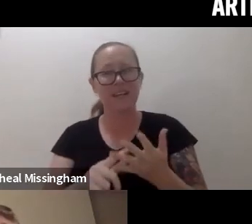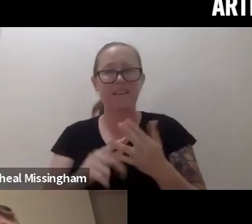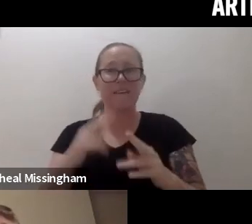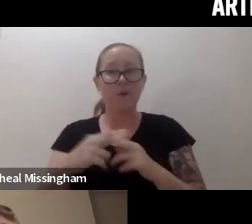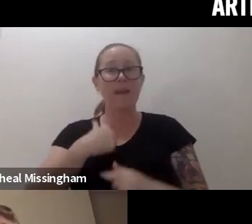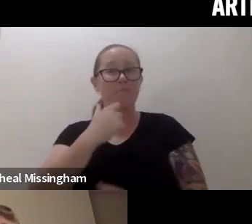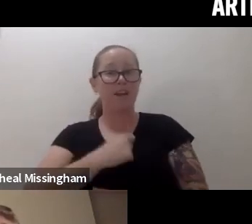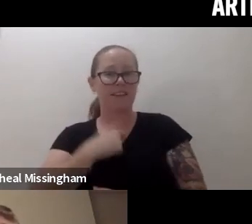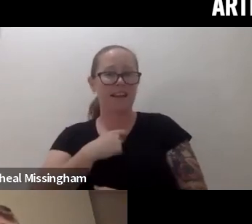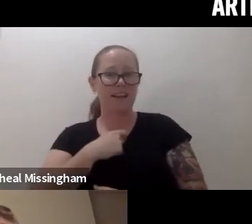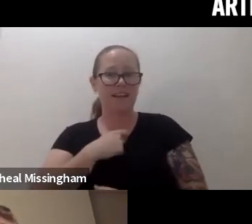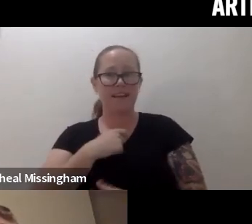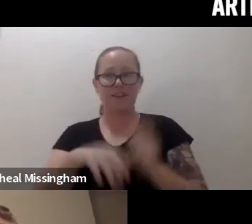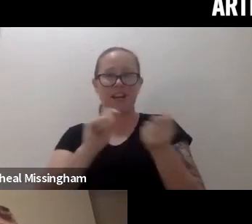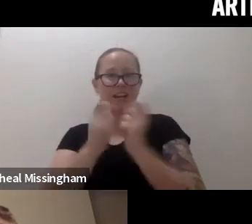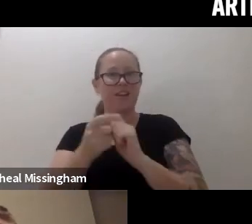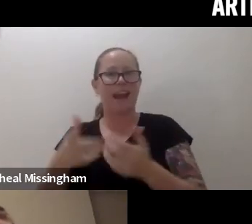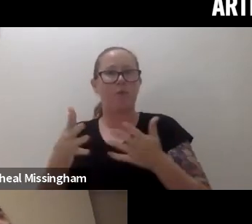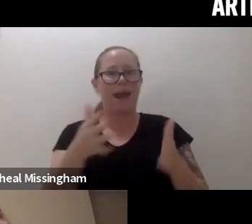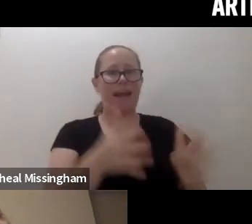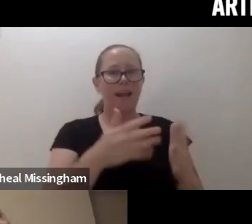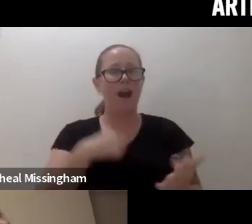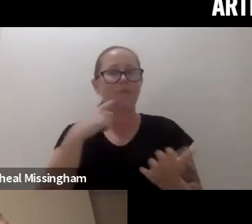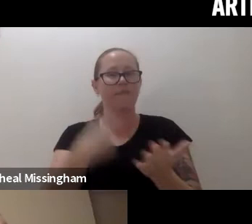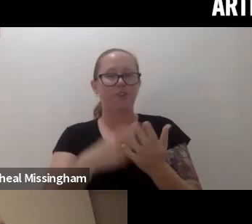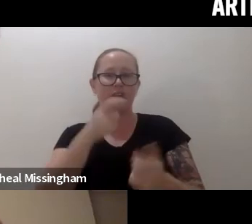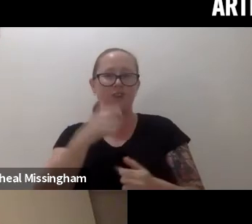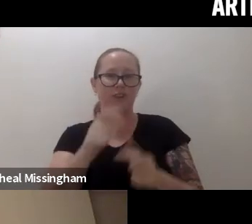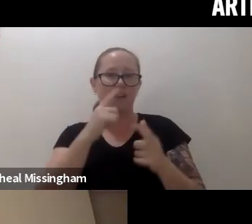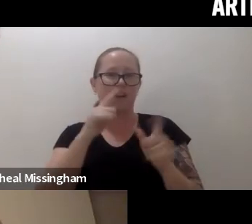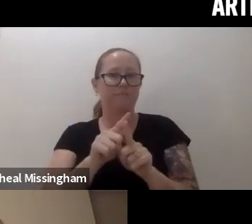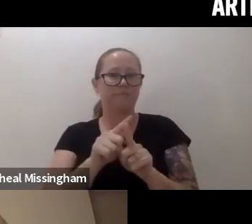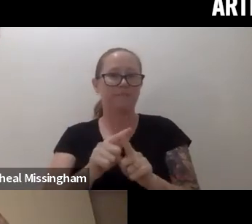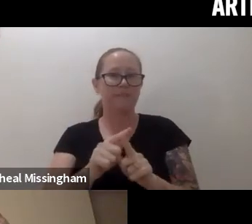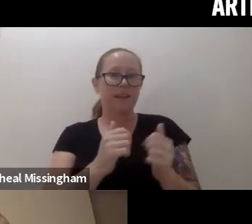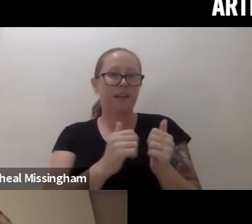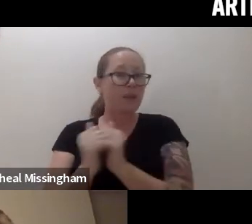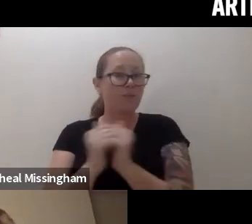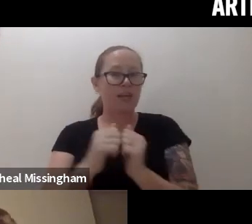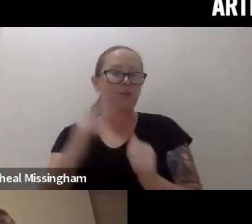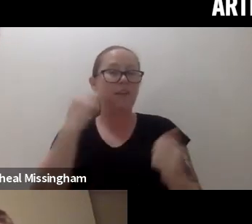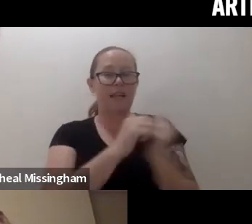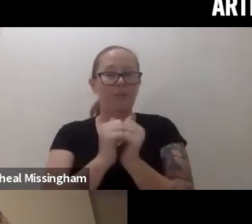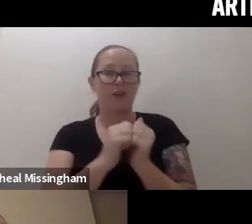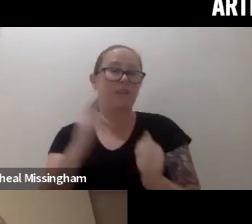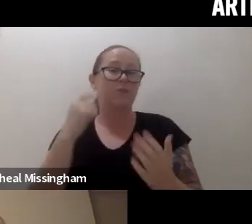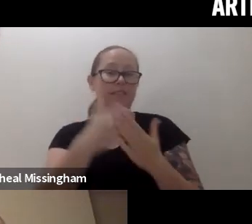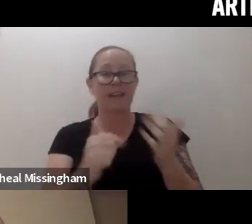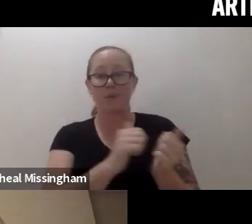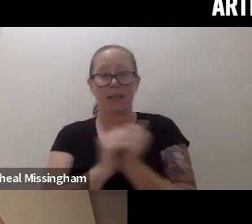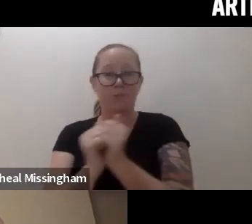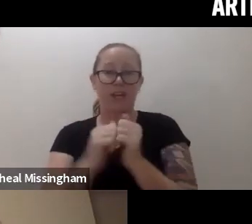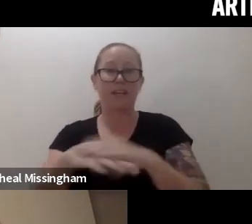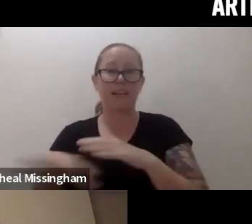So for me personally, in changing that way, I prefer to use like collaboration or deaf collaboration